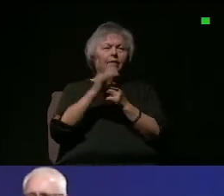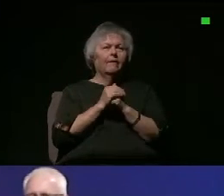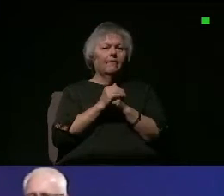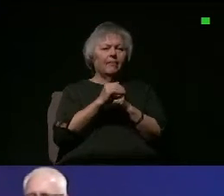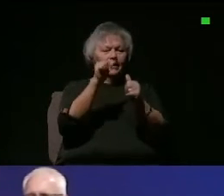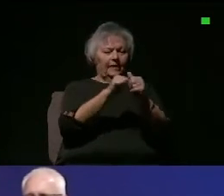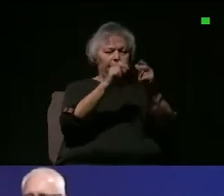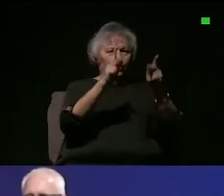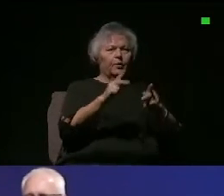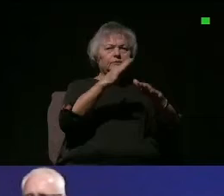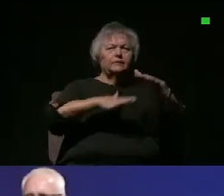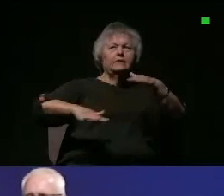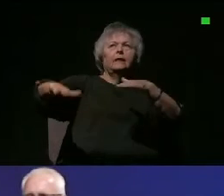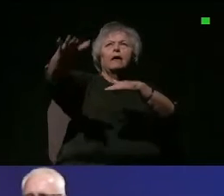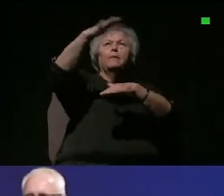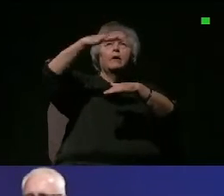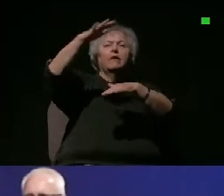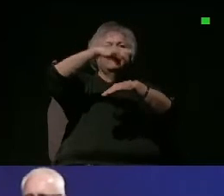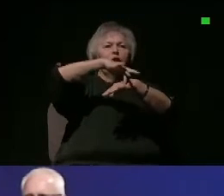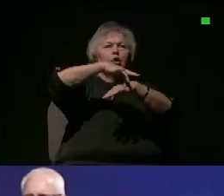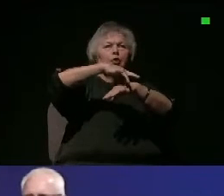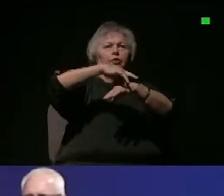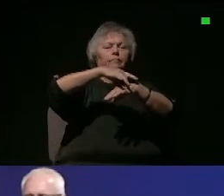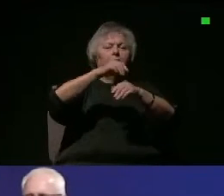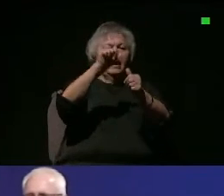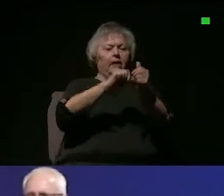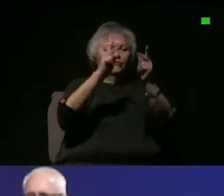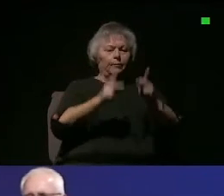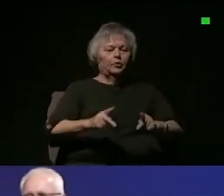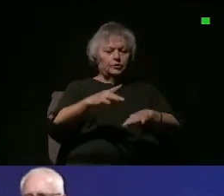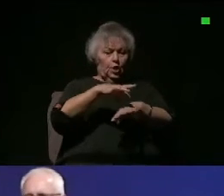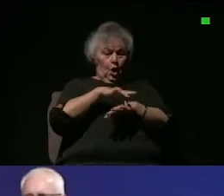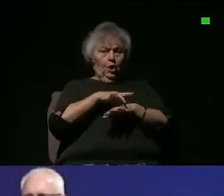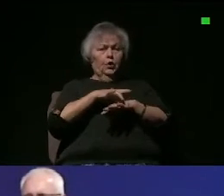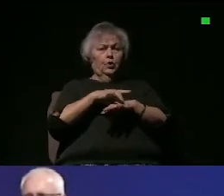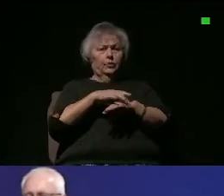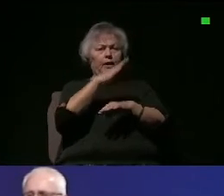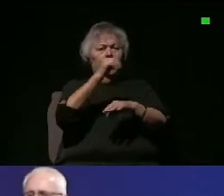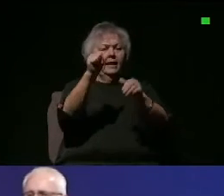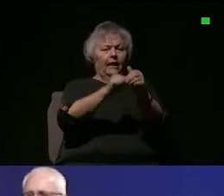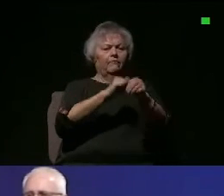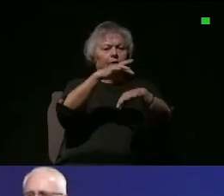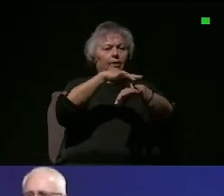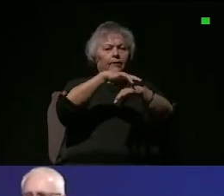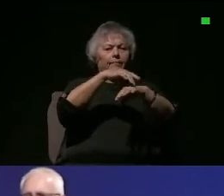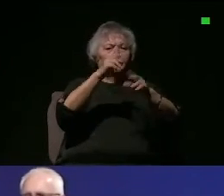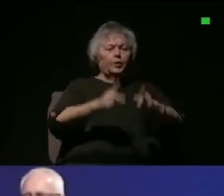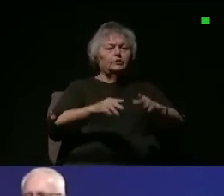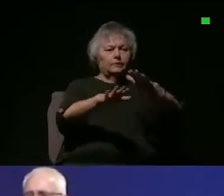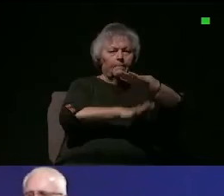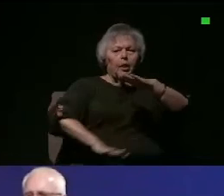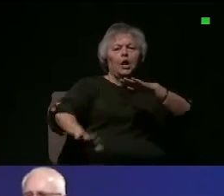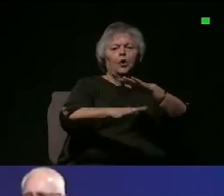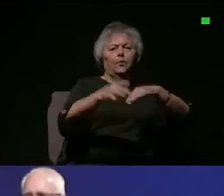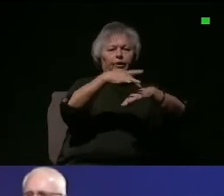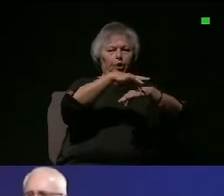earth, everyone on the earth, and everyone beneath the earth. And it's interesting to me that there's going to come a day